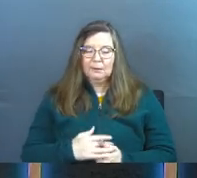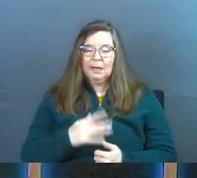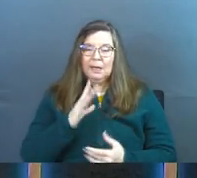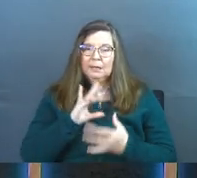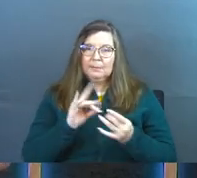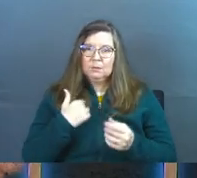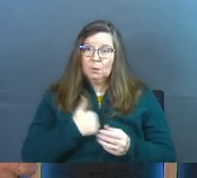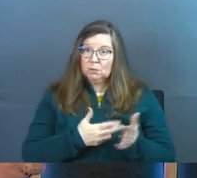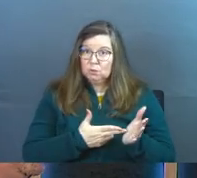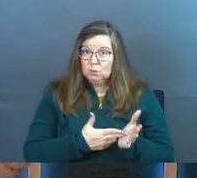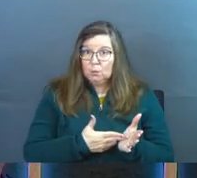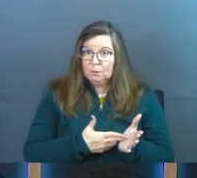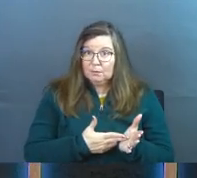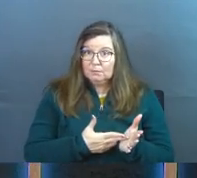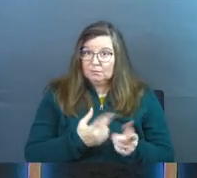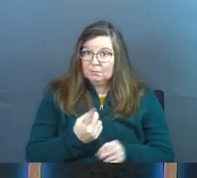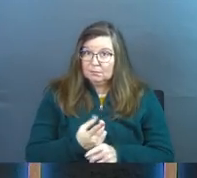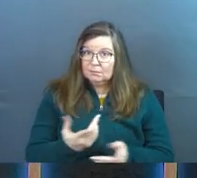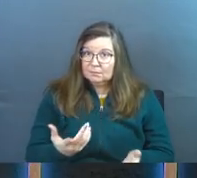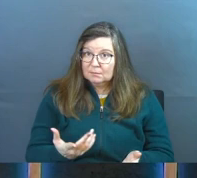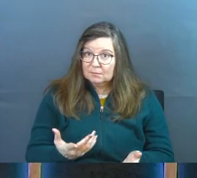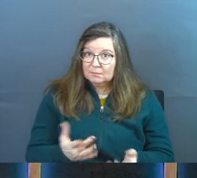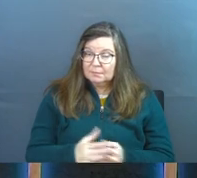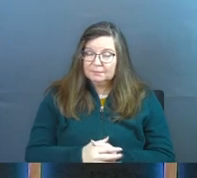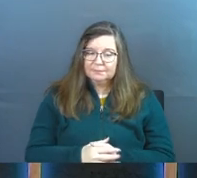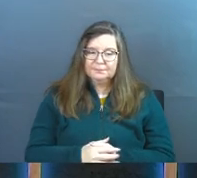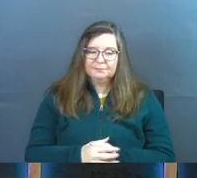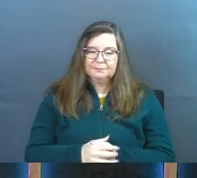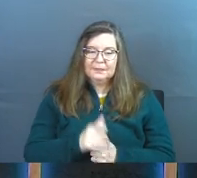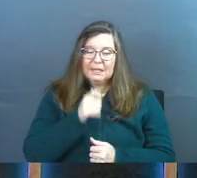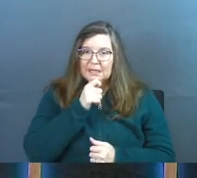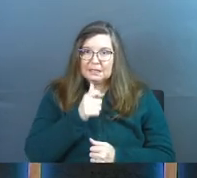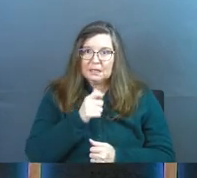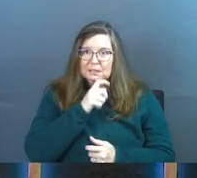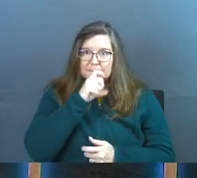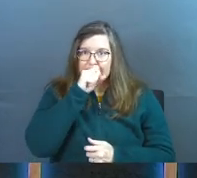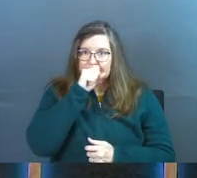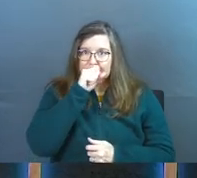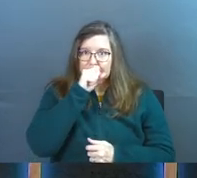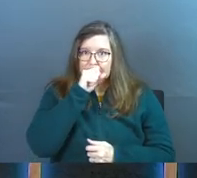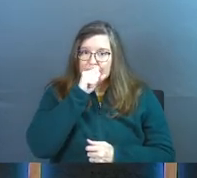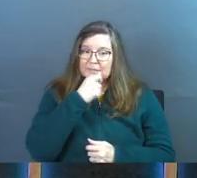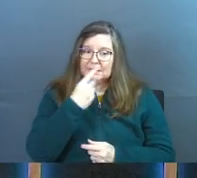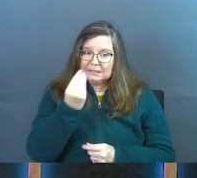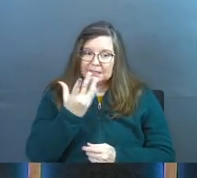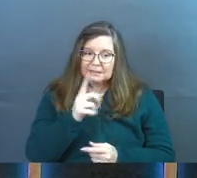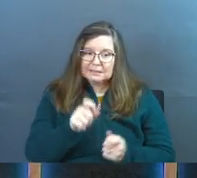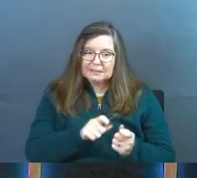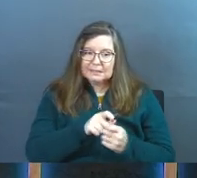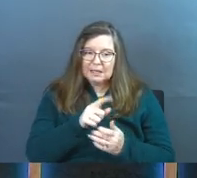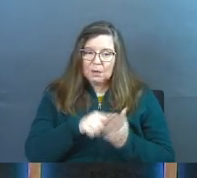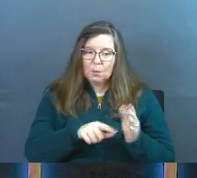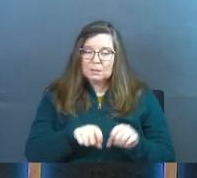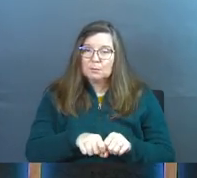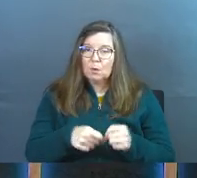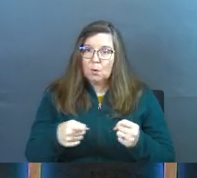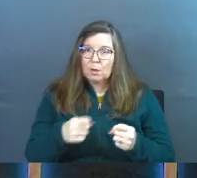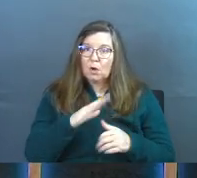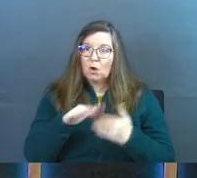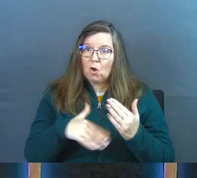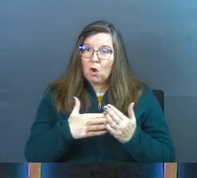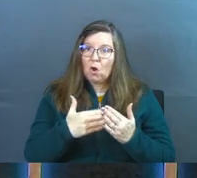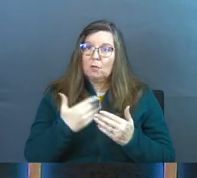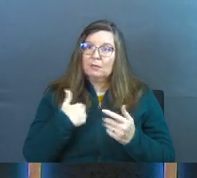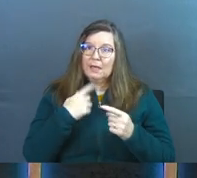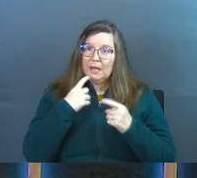he speaks to us the truth, does he not? He doesn't hold back. He tells us exactly what's broken. All